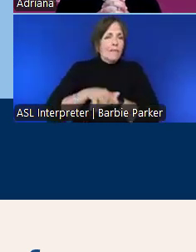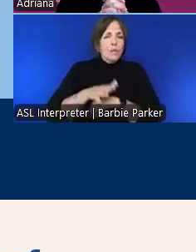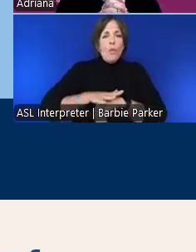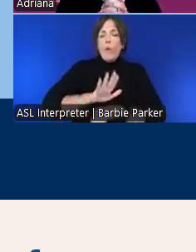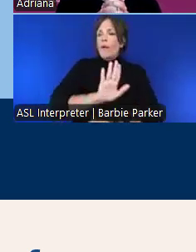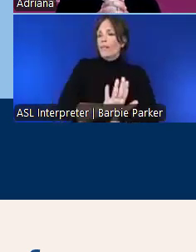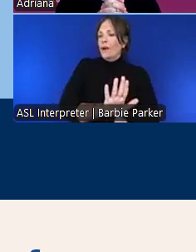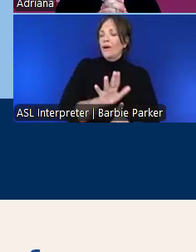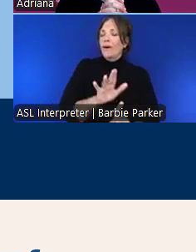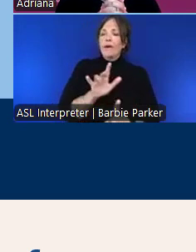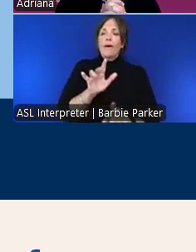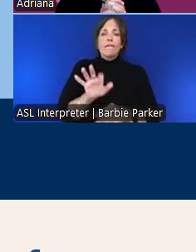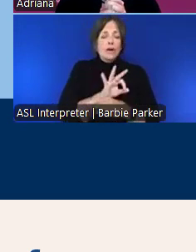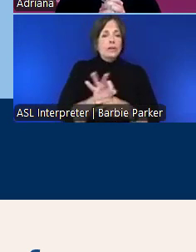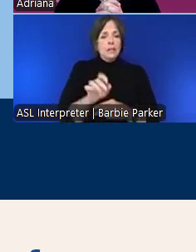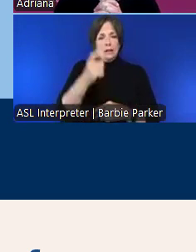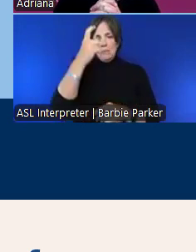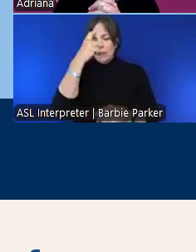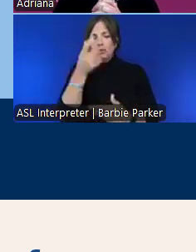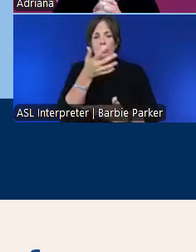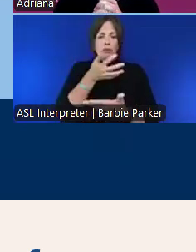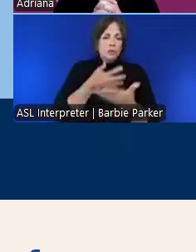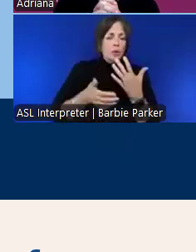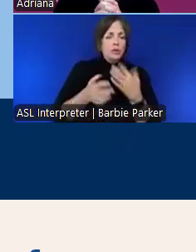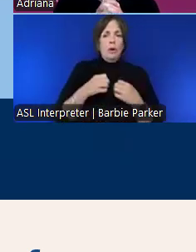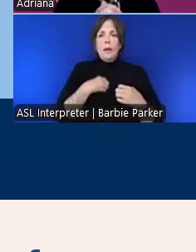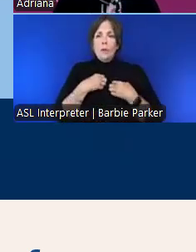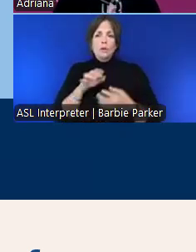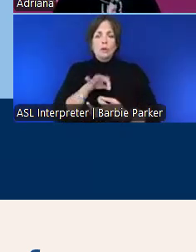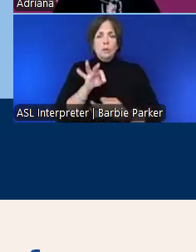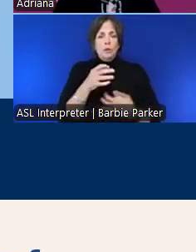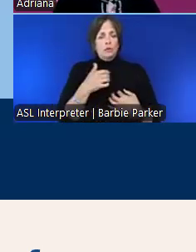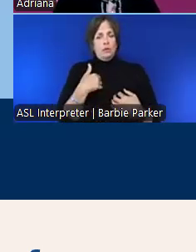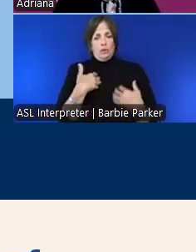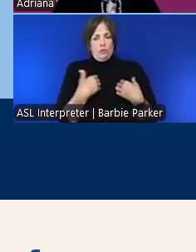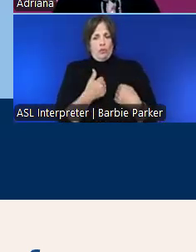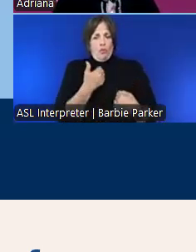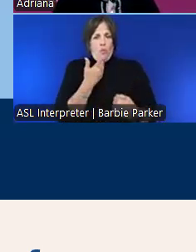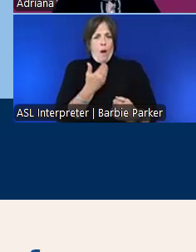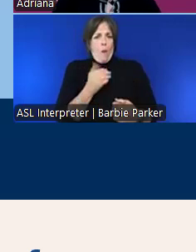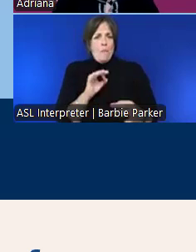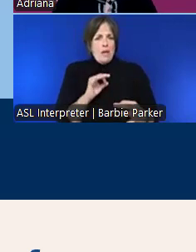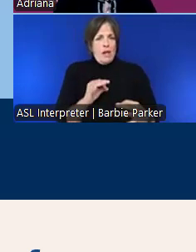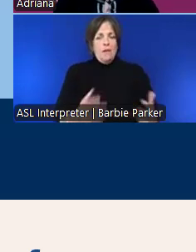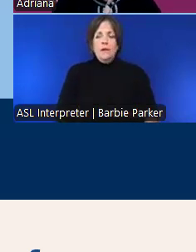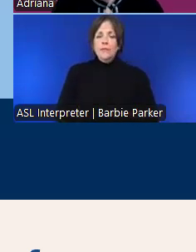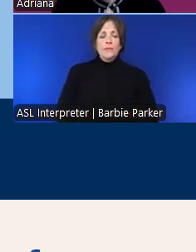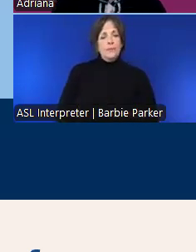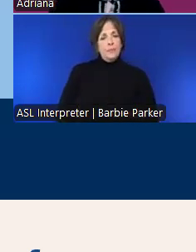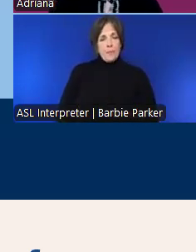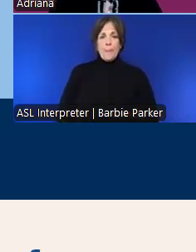mental, physical, social, emotional, and spiritual well-being. Here, we are talking about